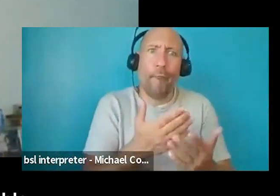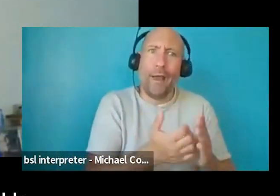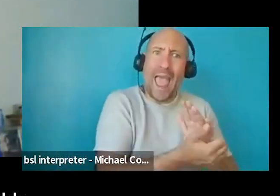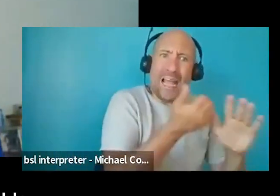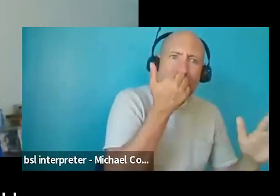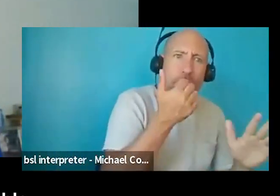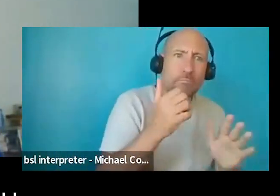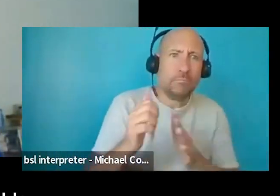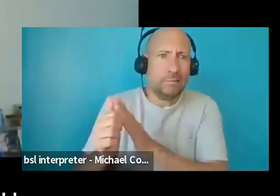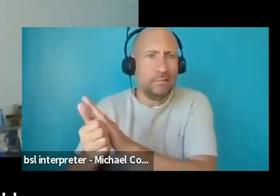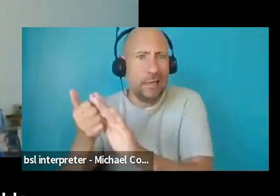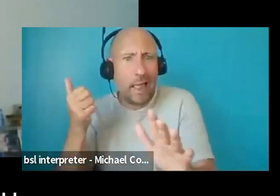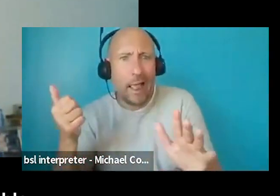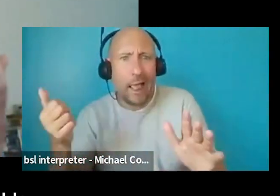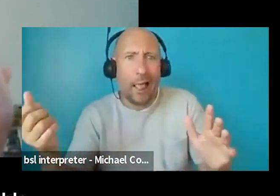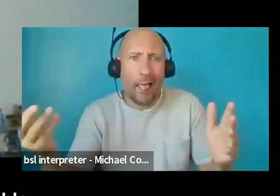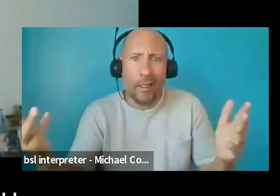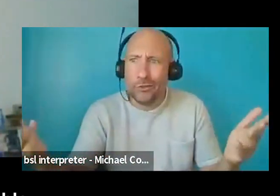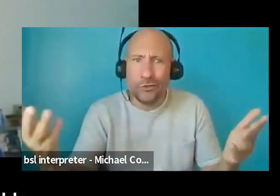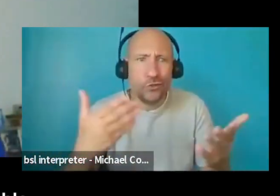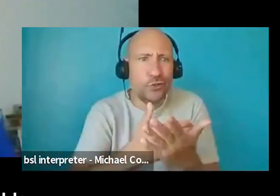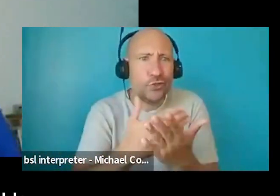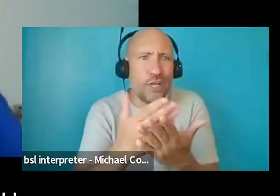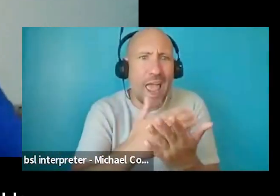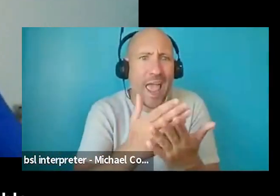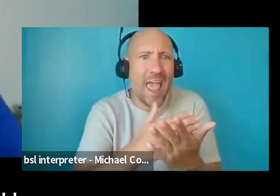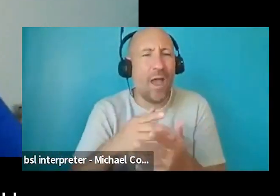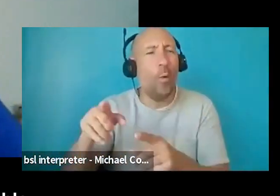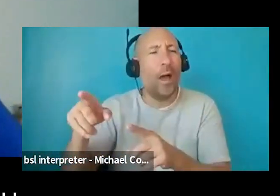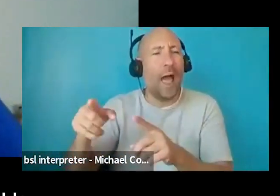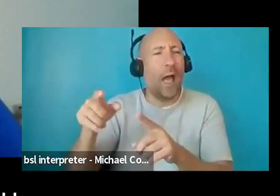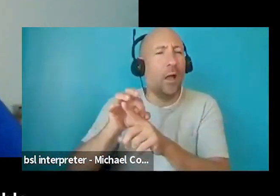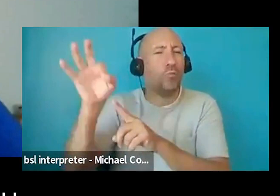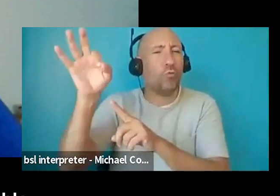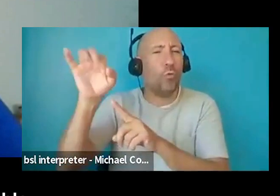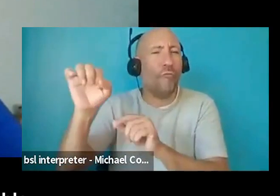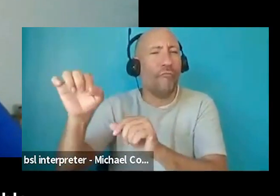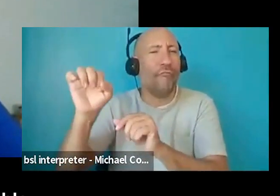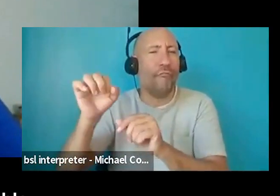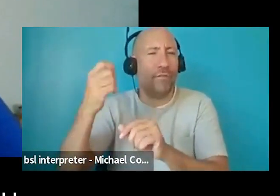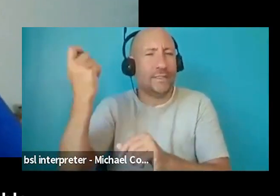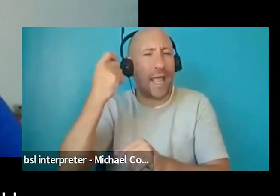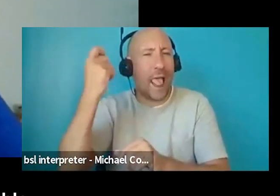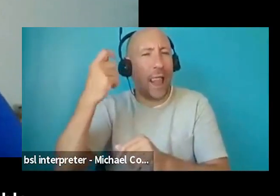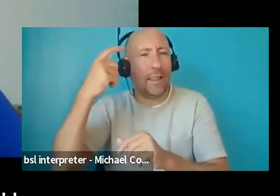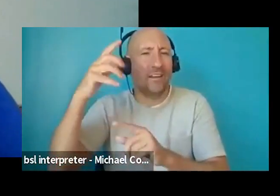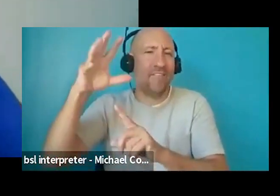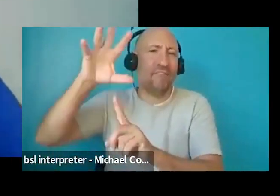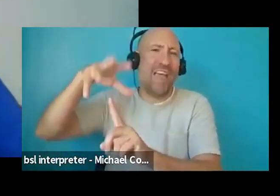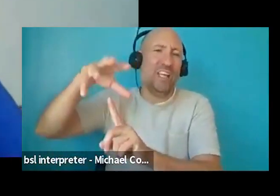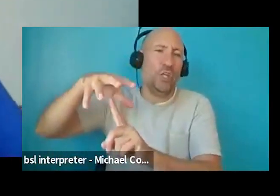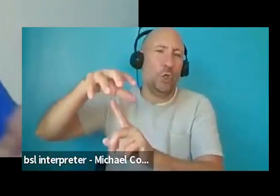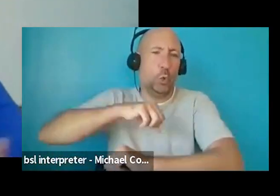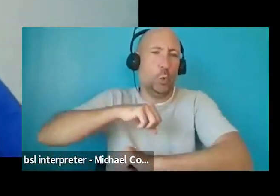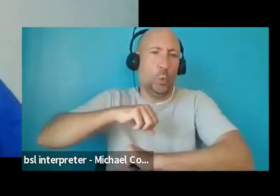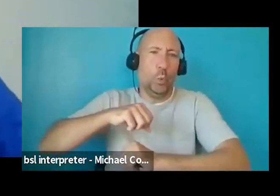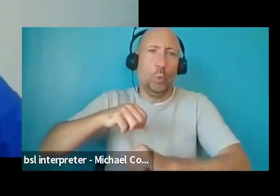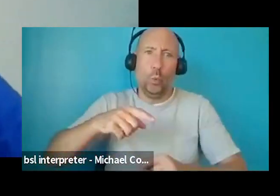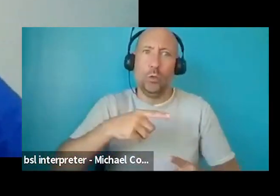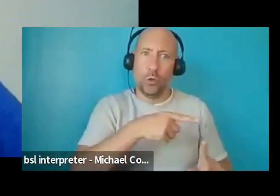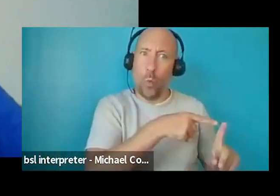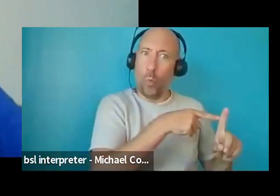so that Italian venues are better able to host disabled artists from the